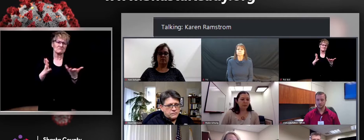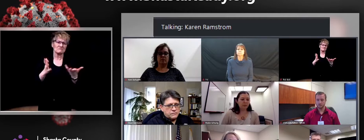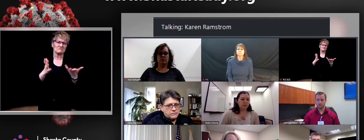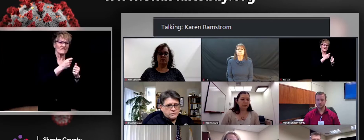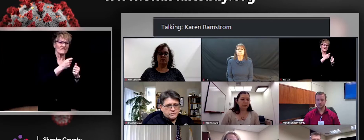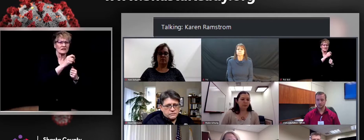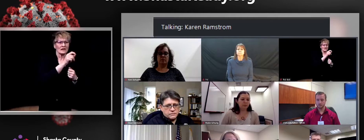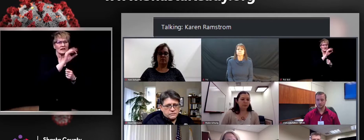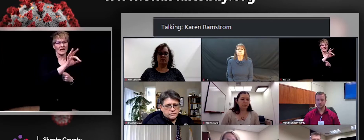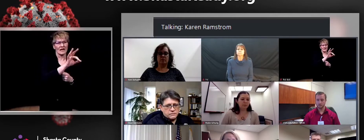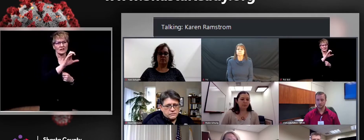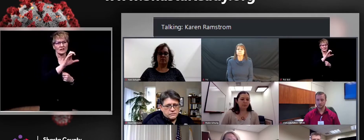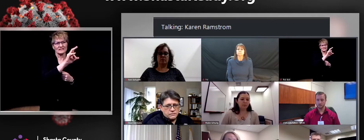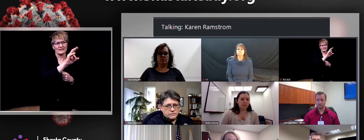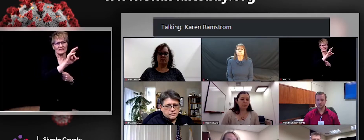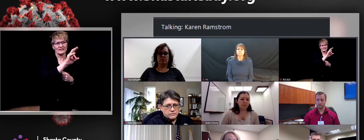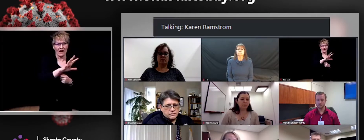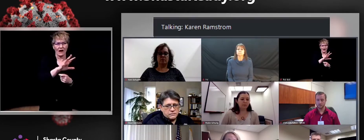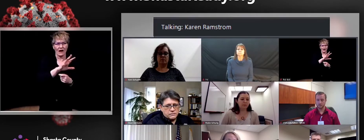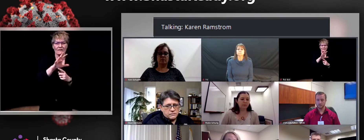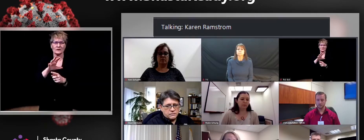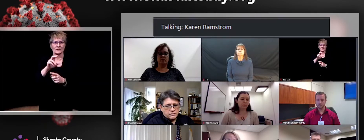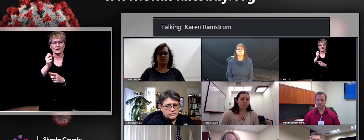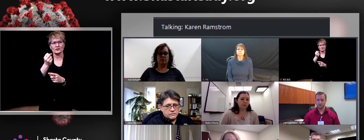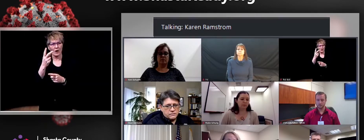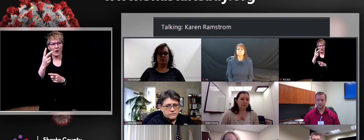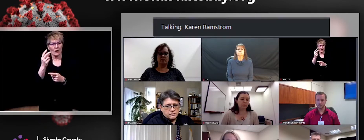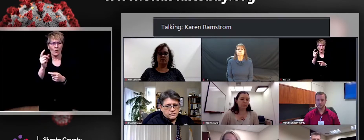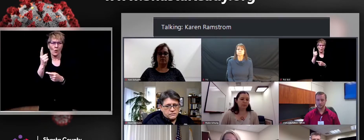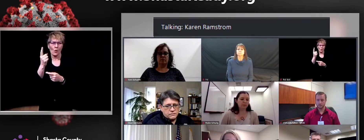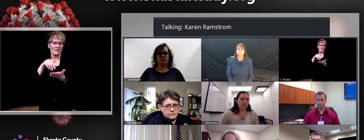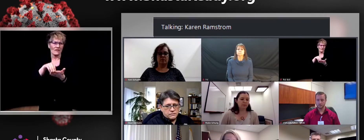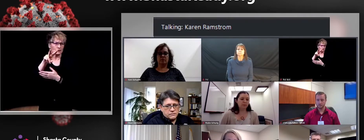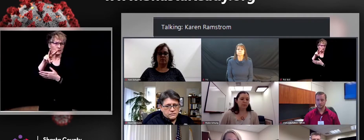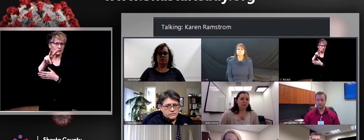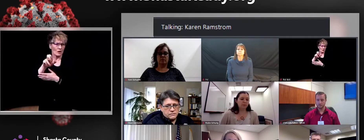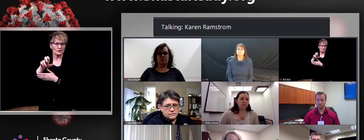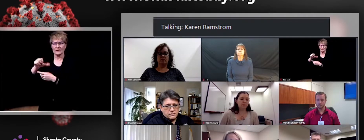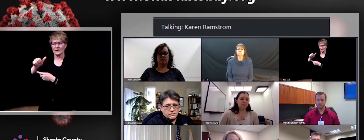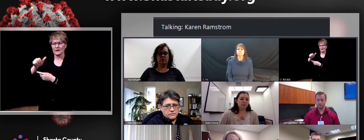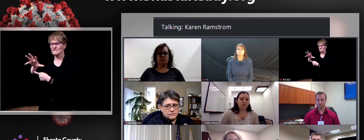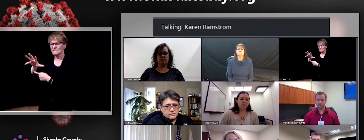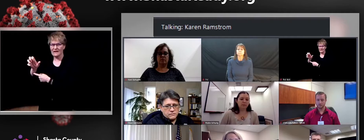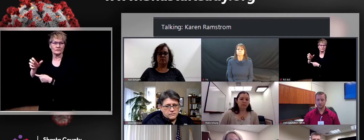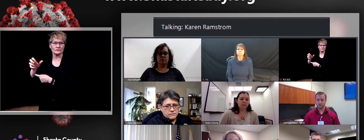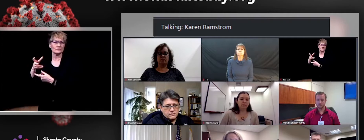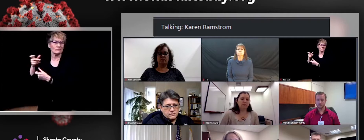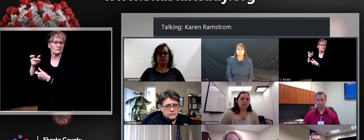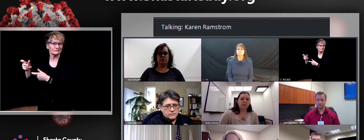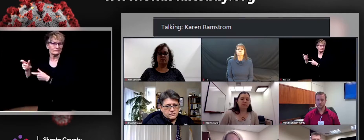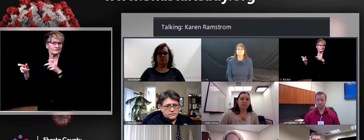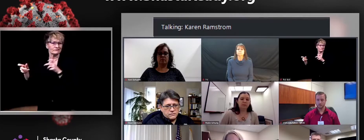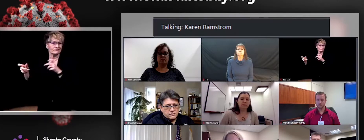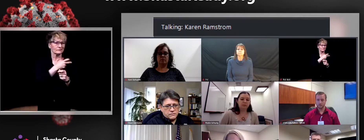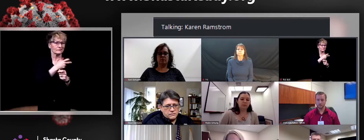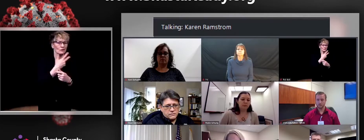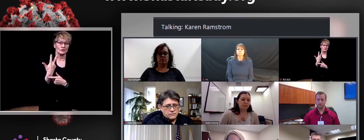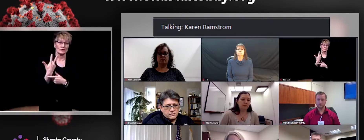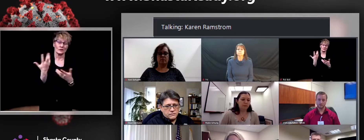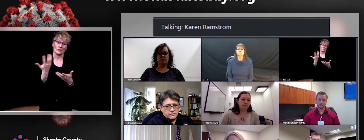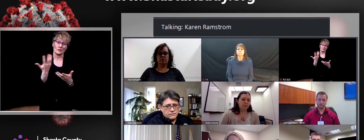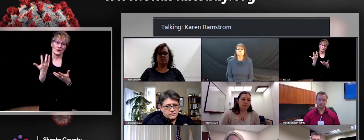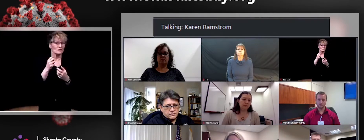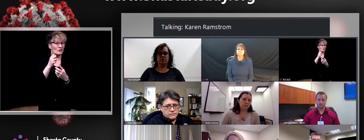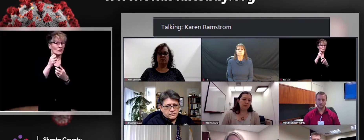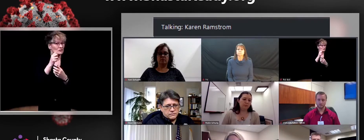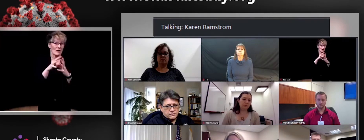and another one about 500 per week. So that supply, you can see, does not go very far, and that's not even across all of our vaccine providers.